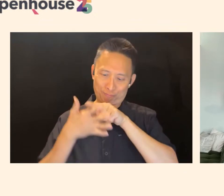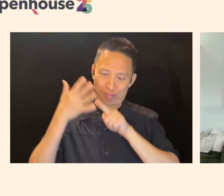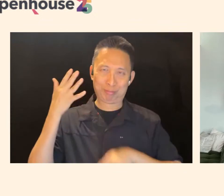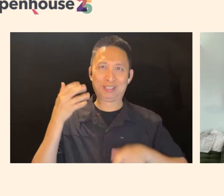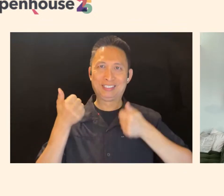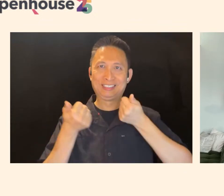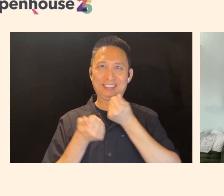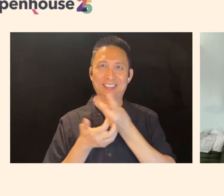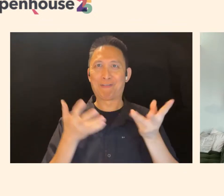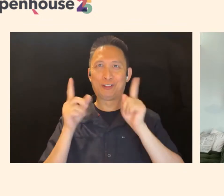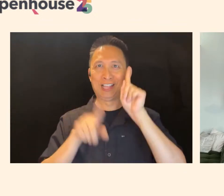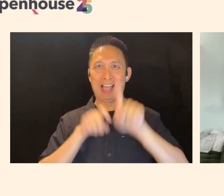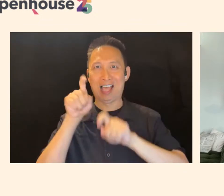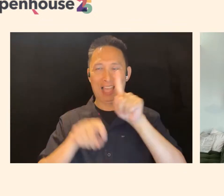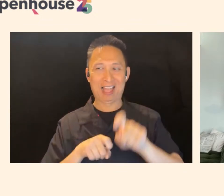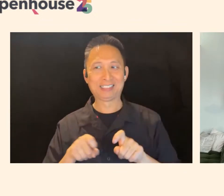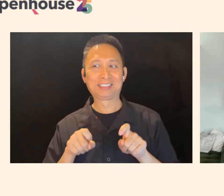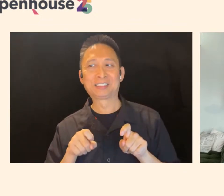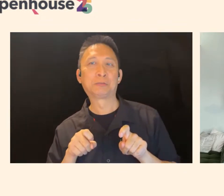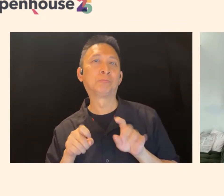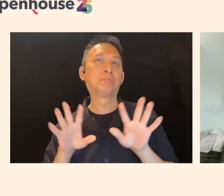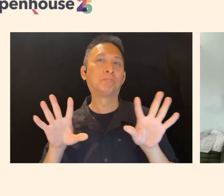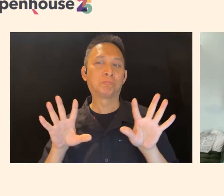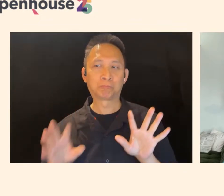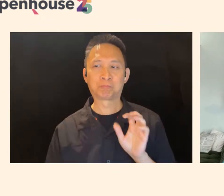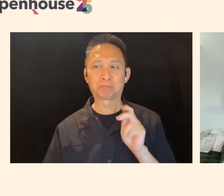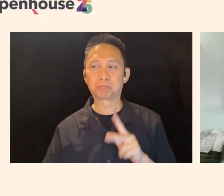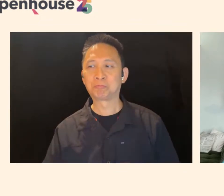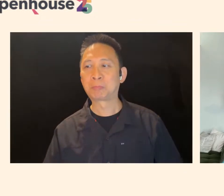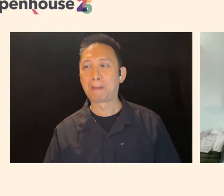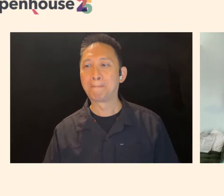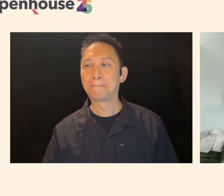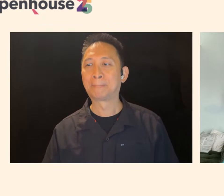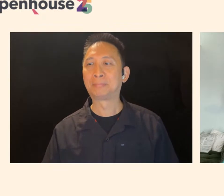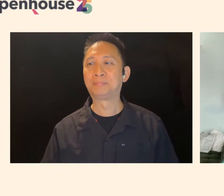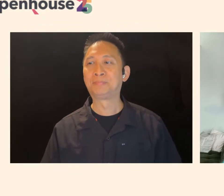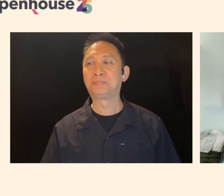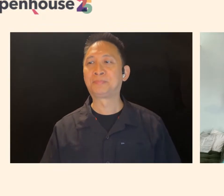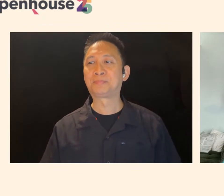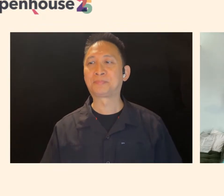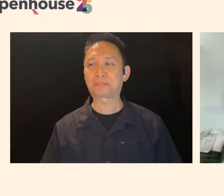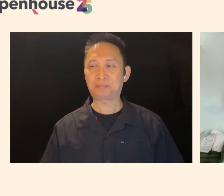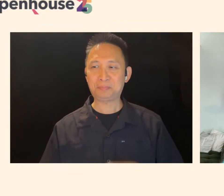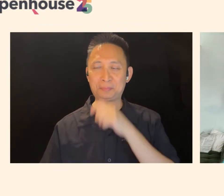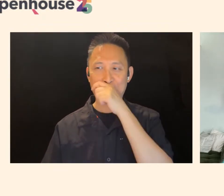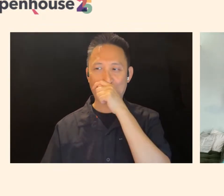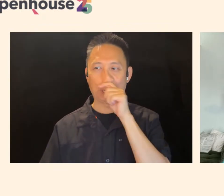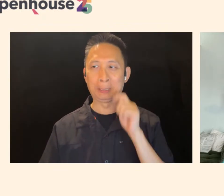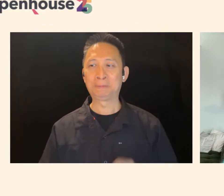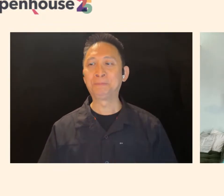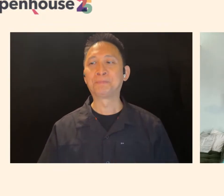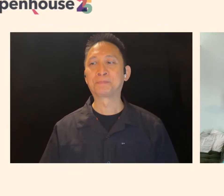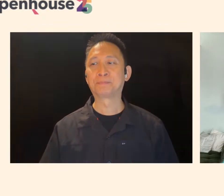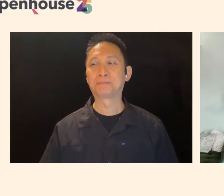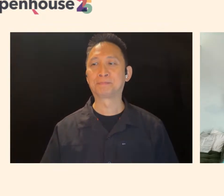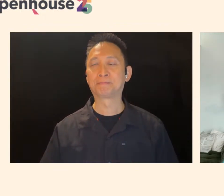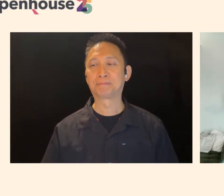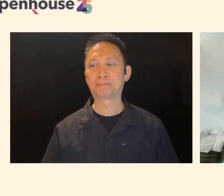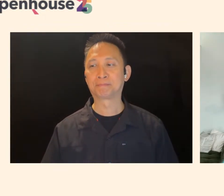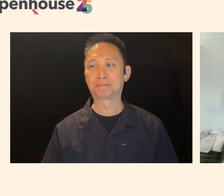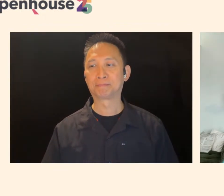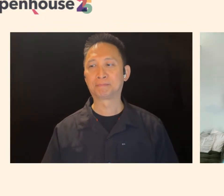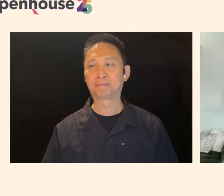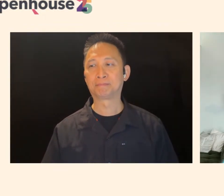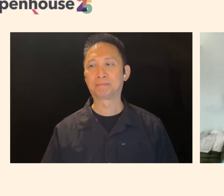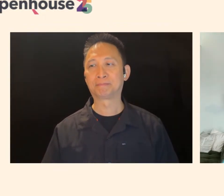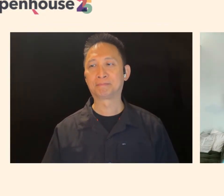ask these questions as we wait for audience members to begin thinking about the questions they want to ask. And really the first